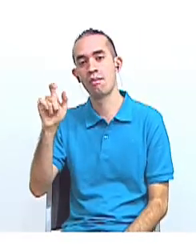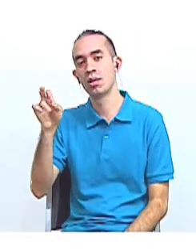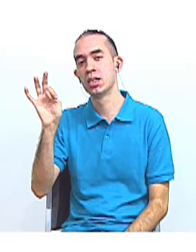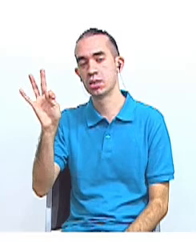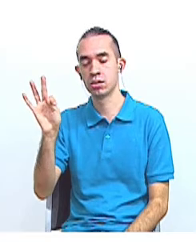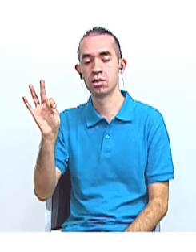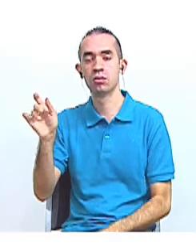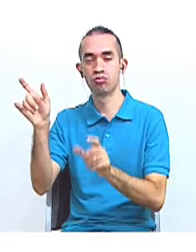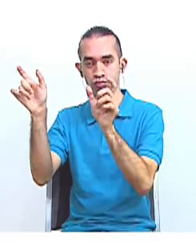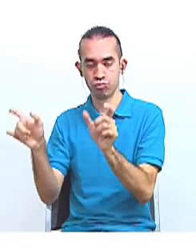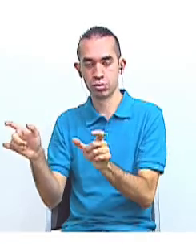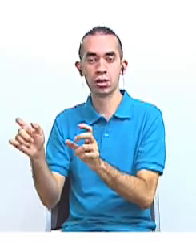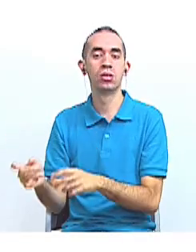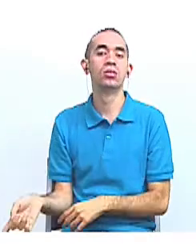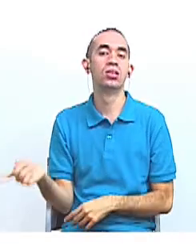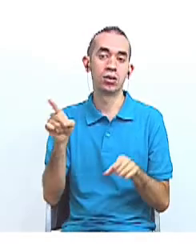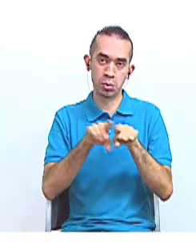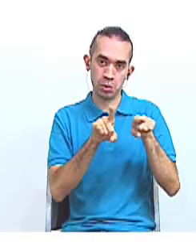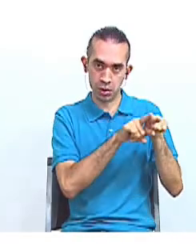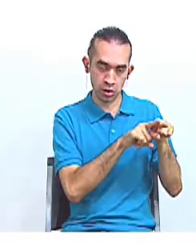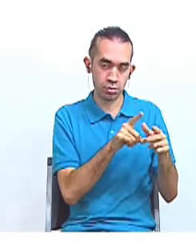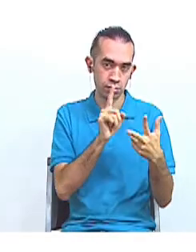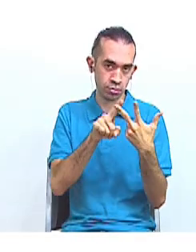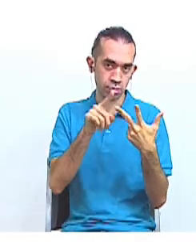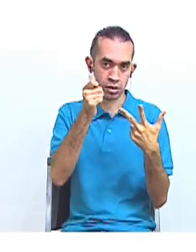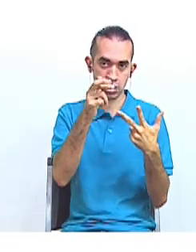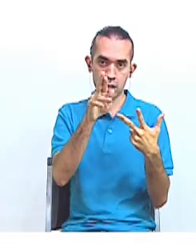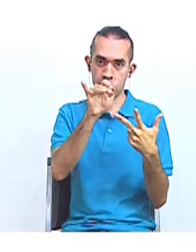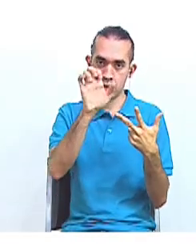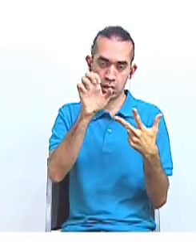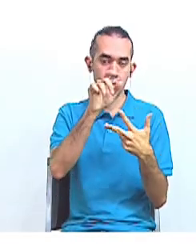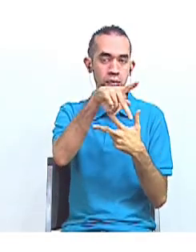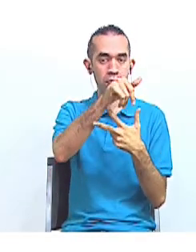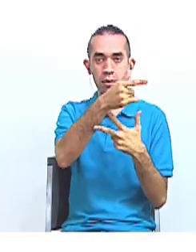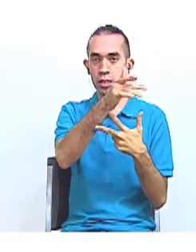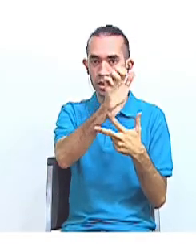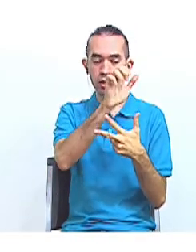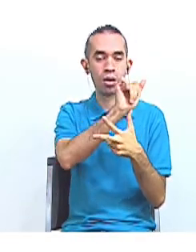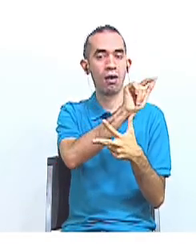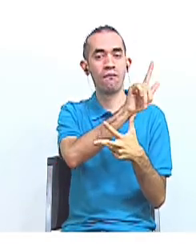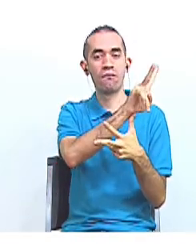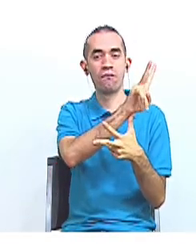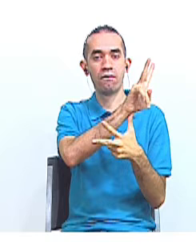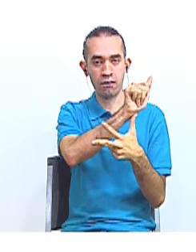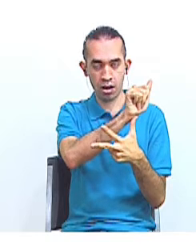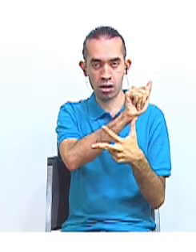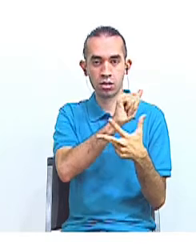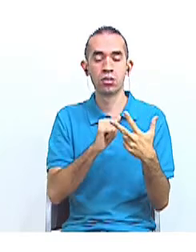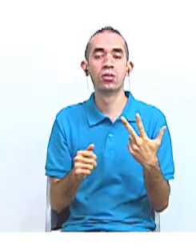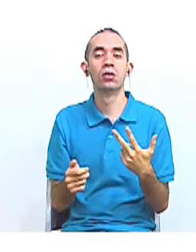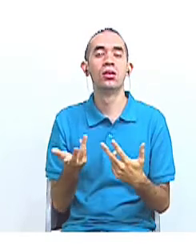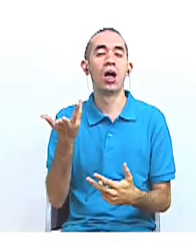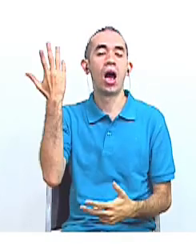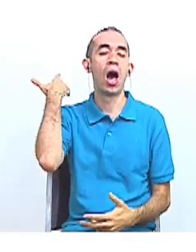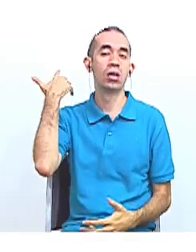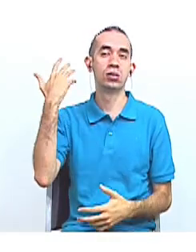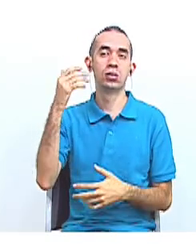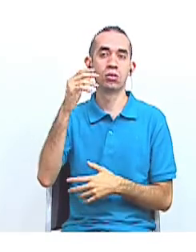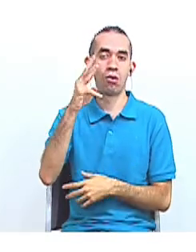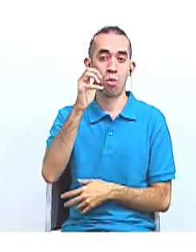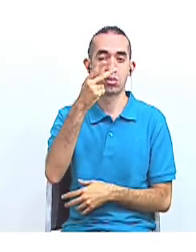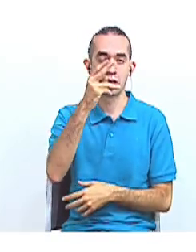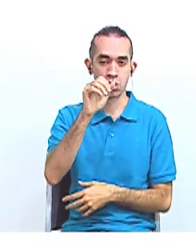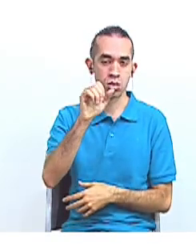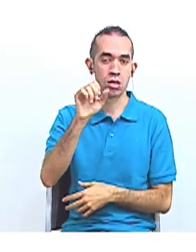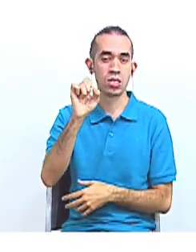has 3 siblings, Charlie, Paige, and Ava. When she was 11 years old,